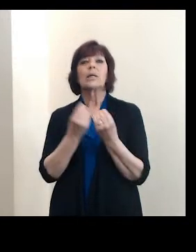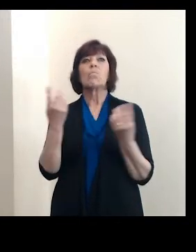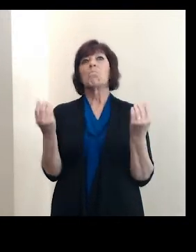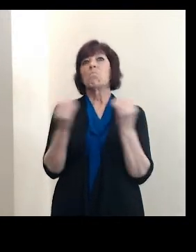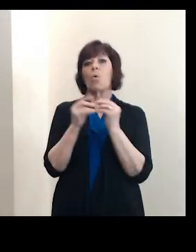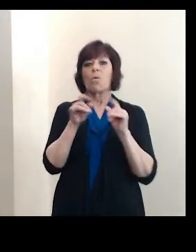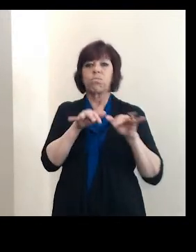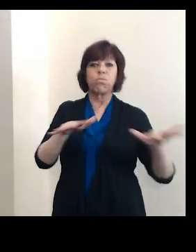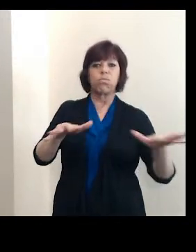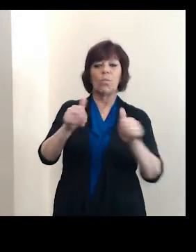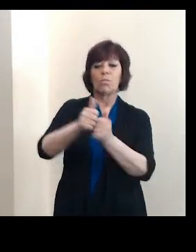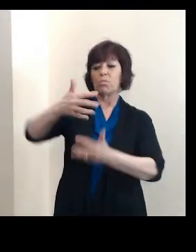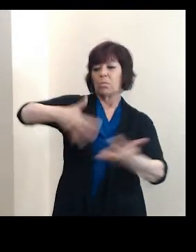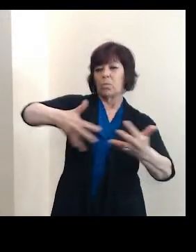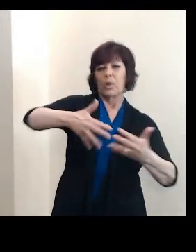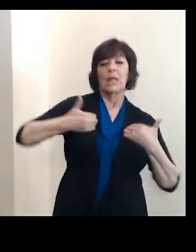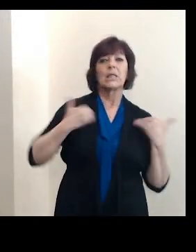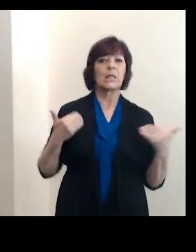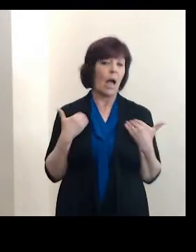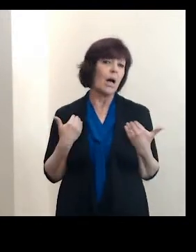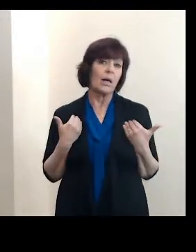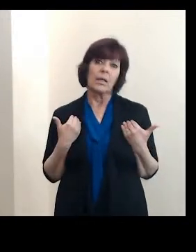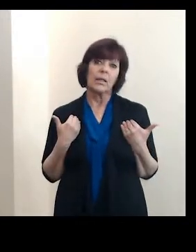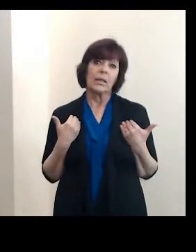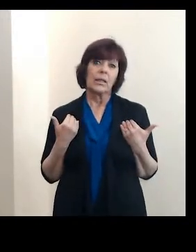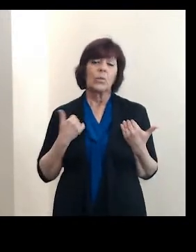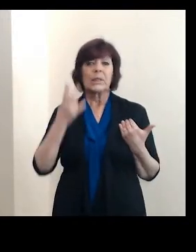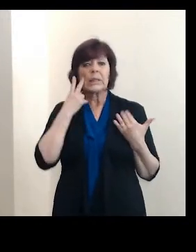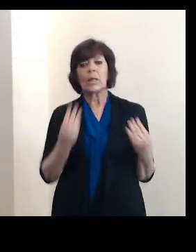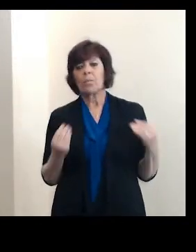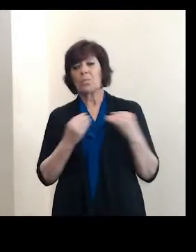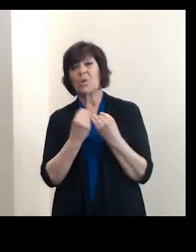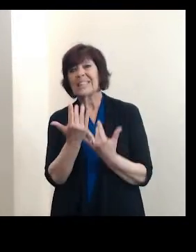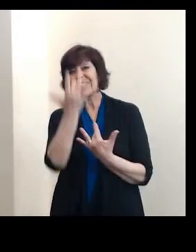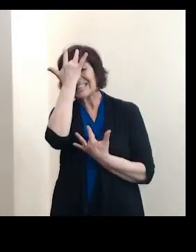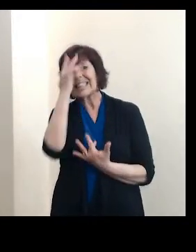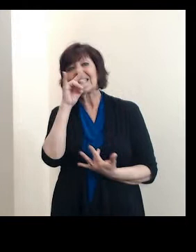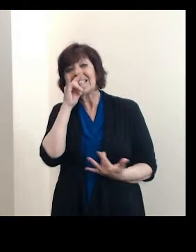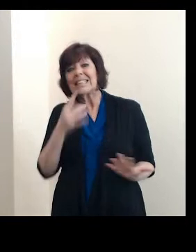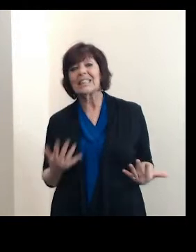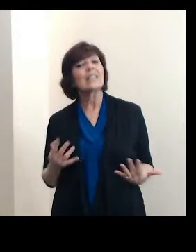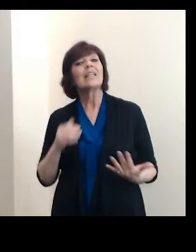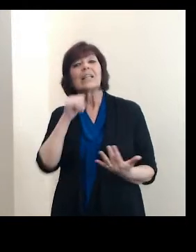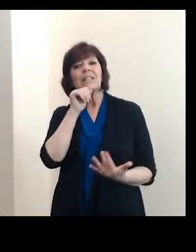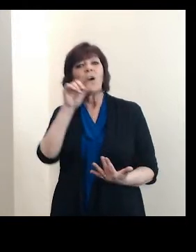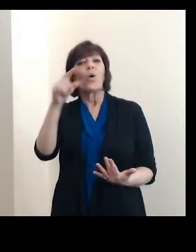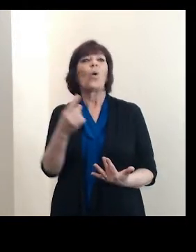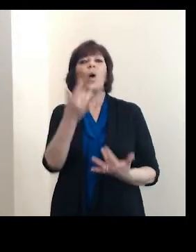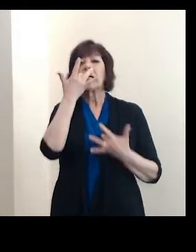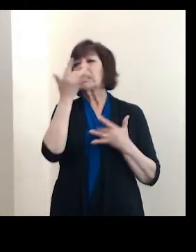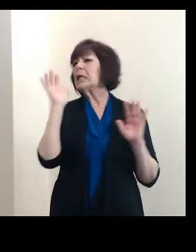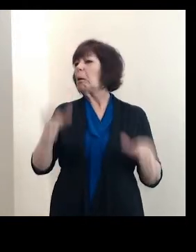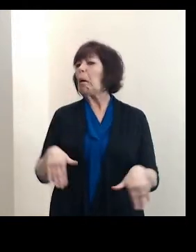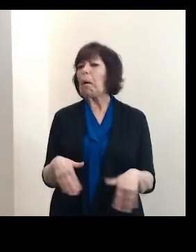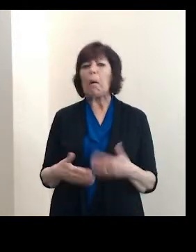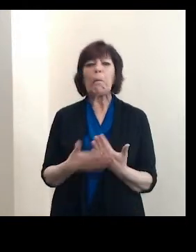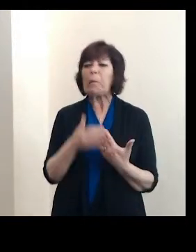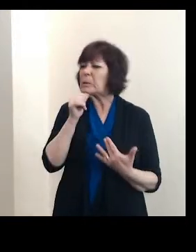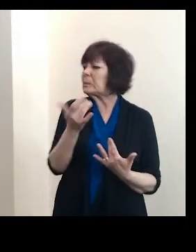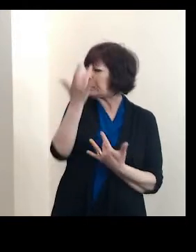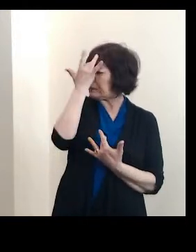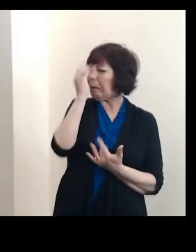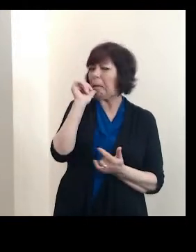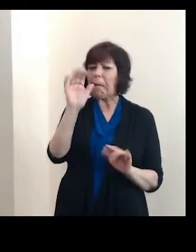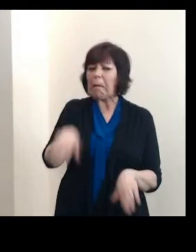transmission among young people too. So it's just, and we're seeing more sick kids. So it's just not a matter of kids don't get sick or kids don't